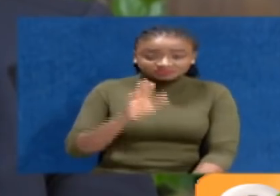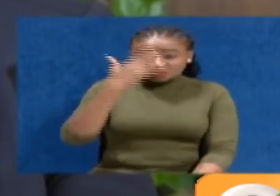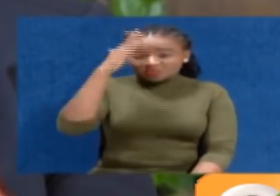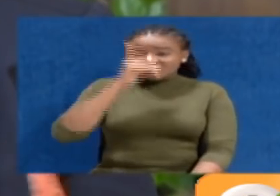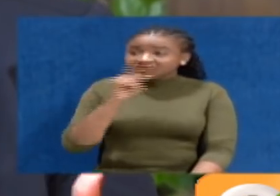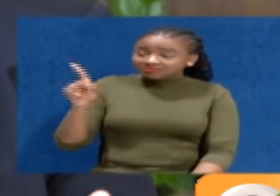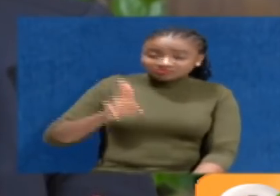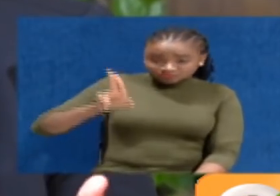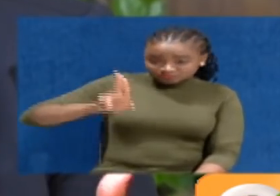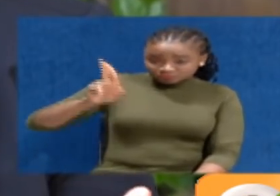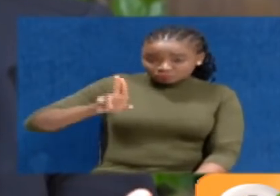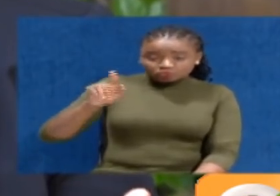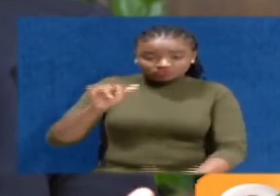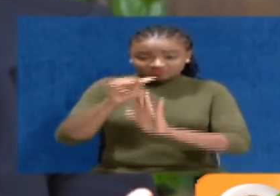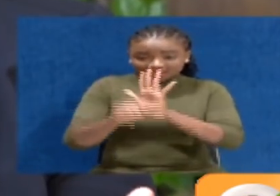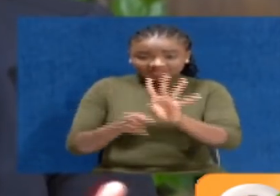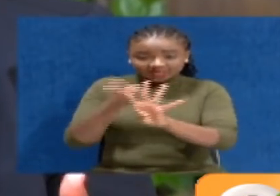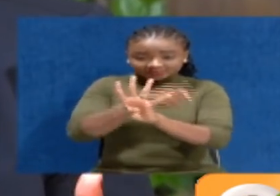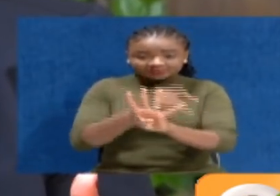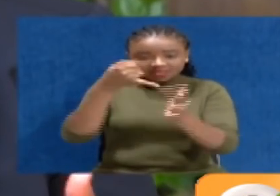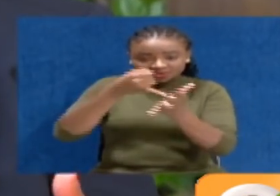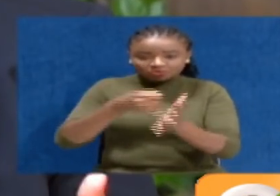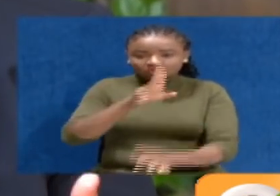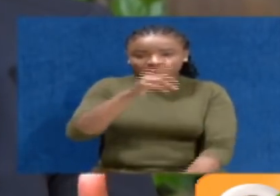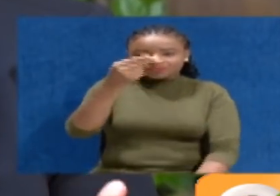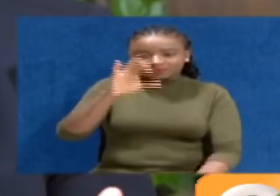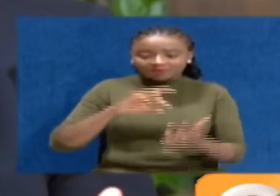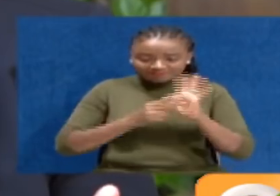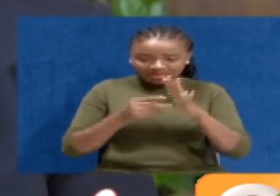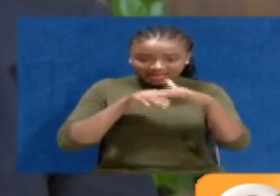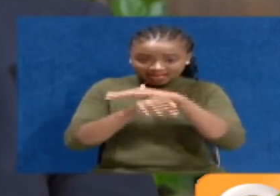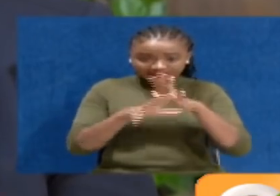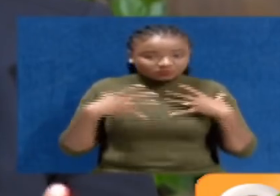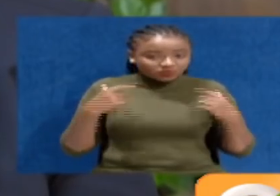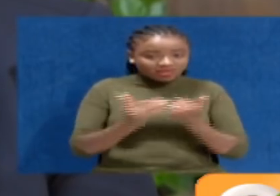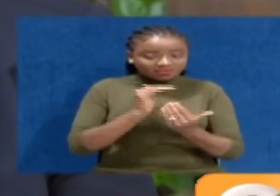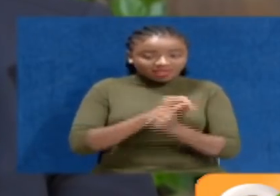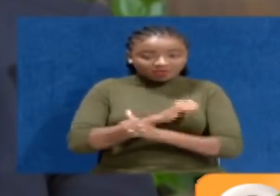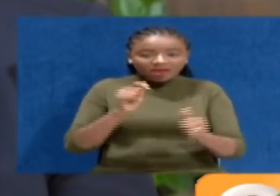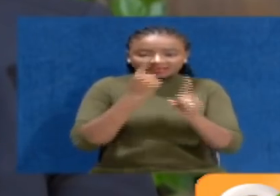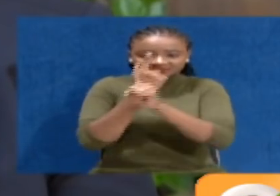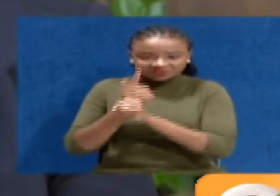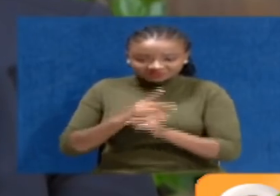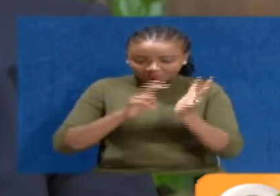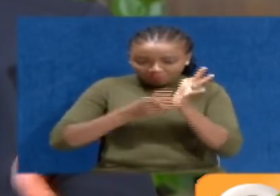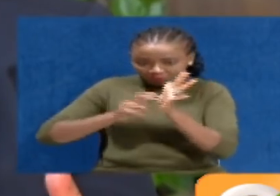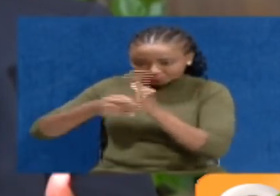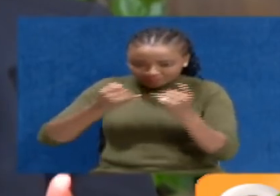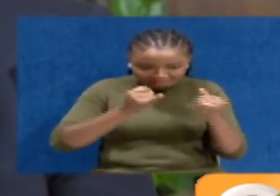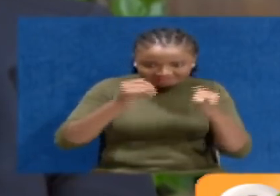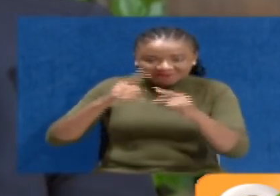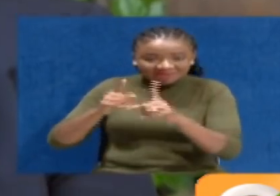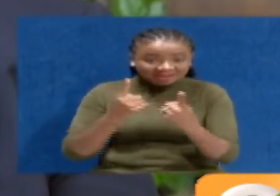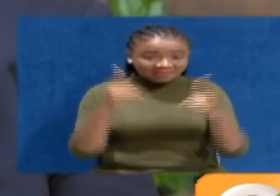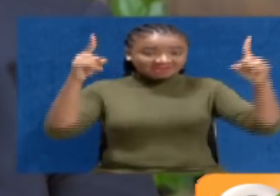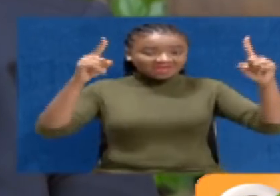know, our president is one of his agendas is that people should have access to health care. The pilots that have taken part in this country have not